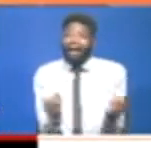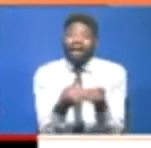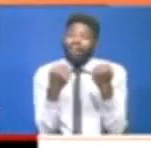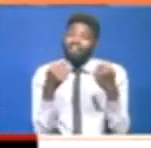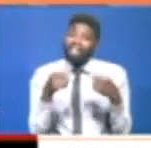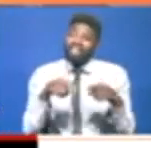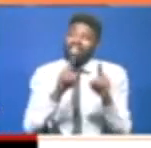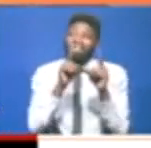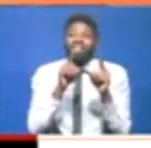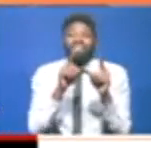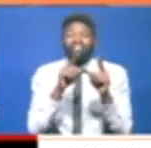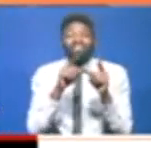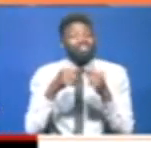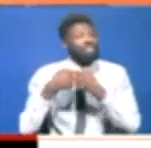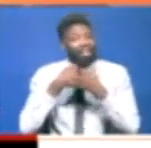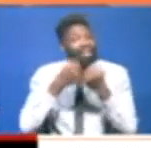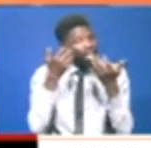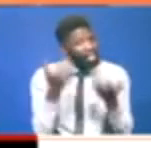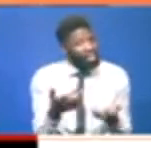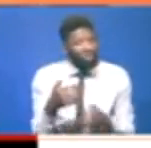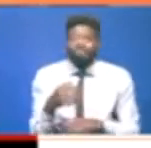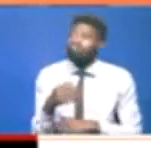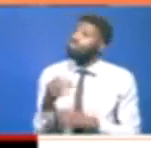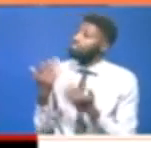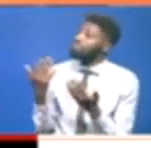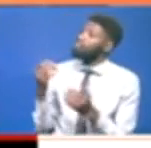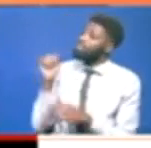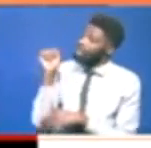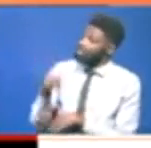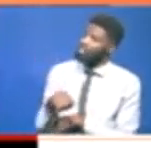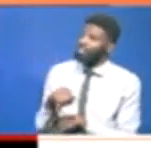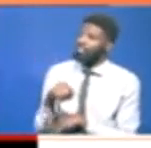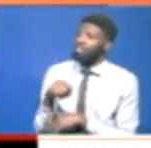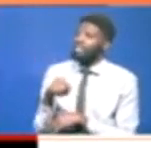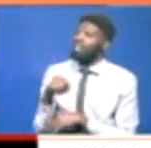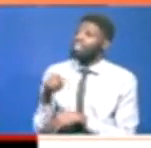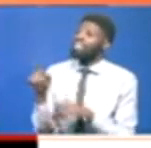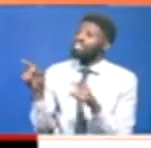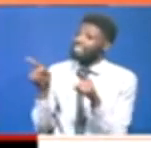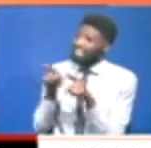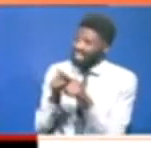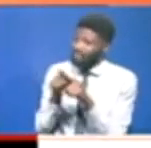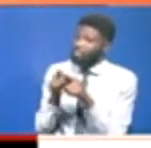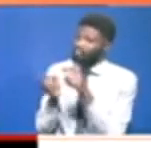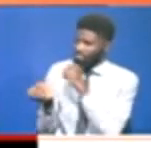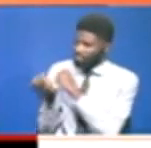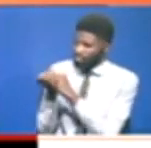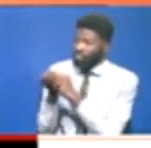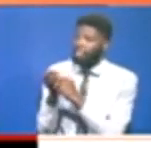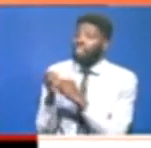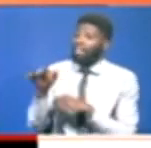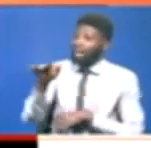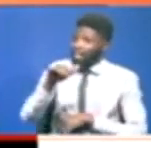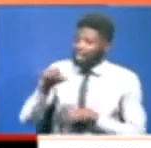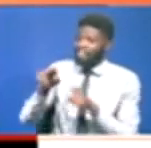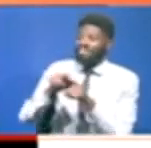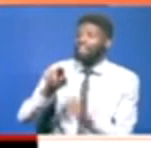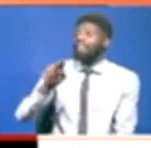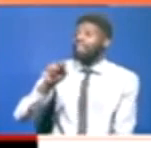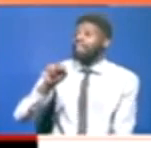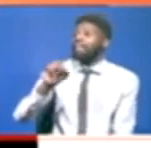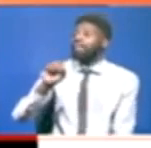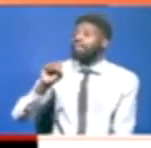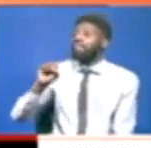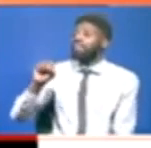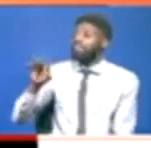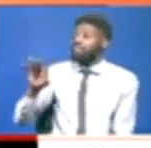red. Exactly. And, so apparently, just to mention, when it comes to even the NSSF, people